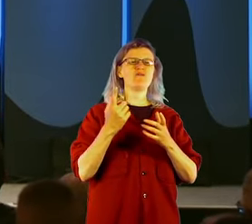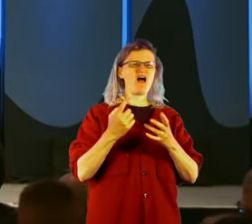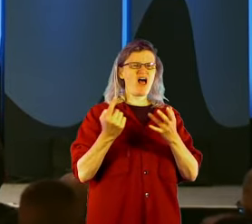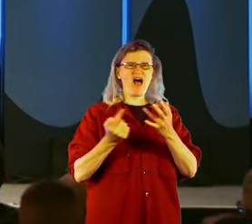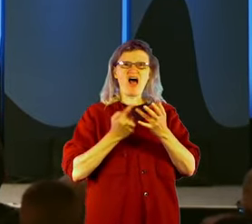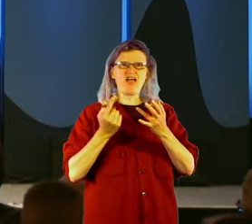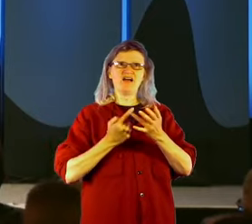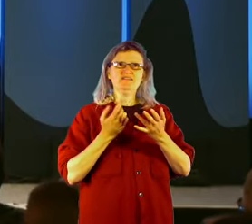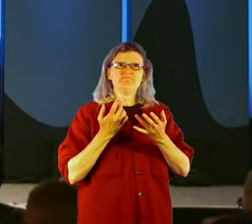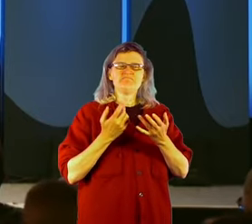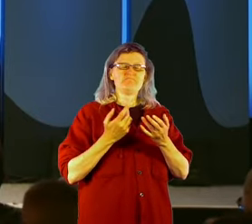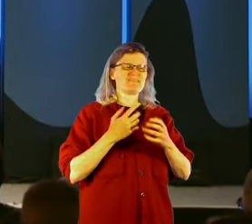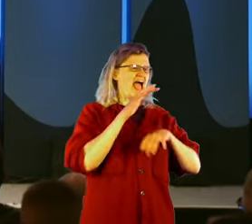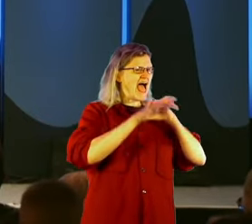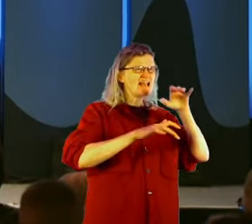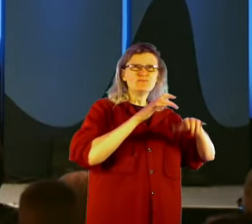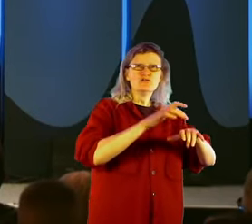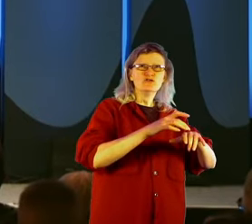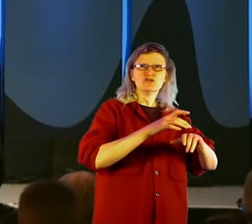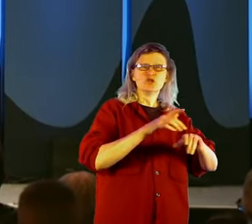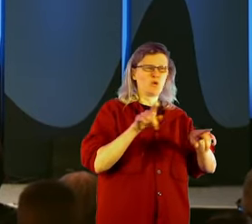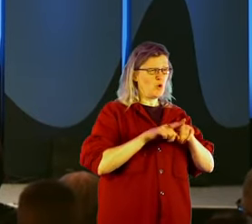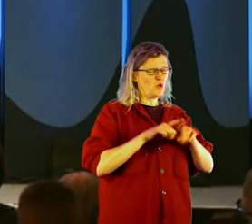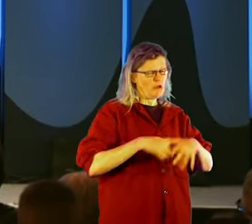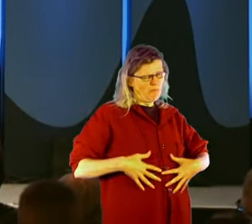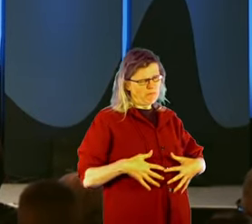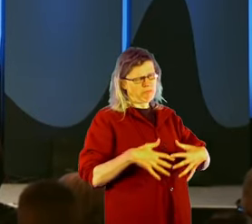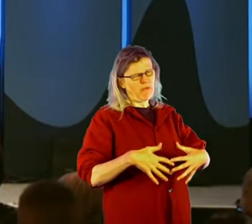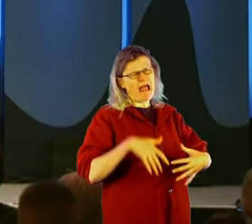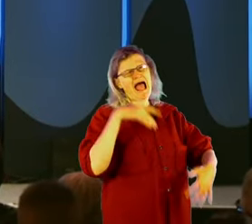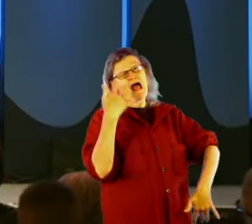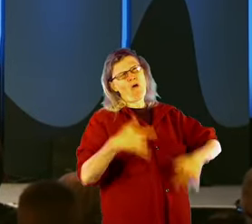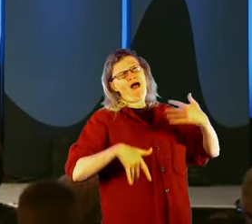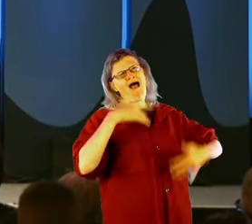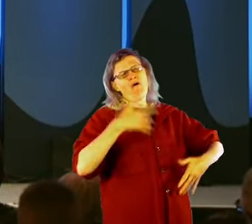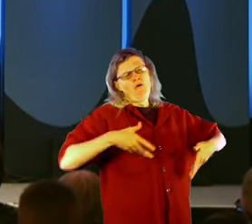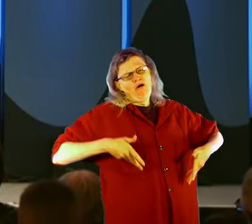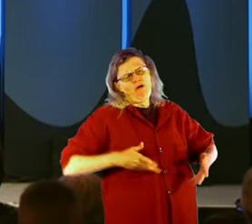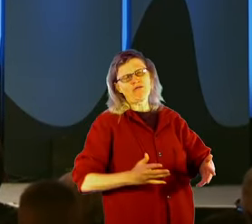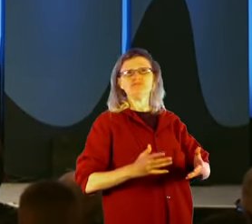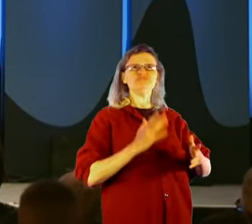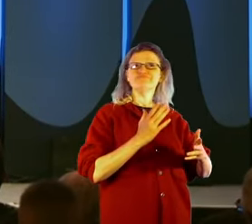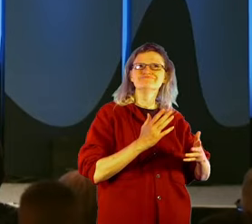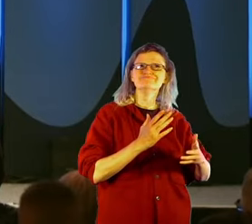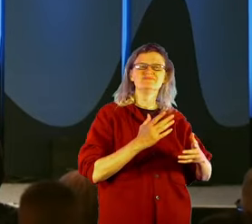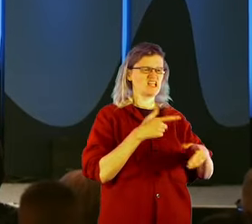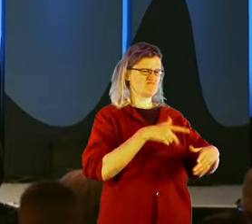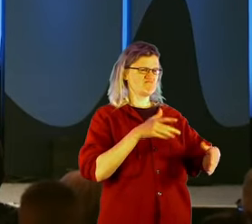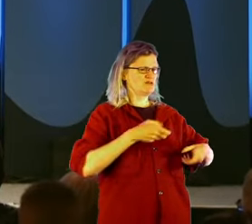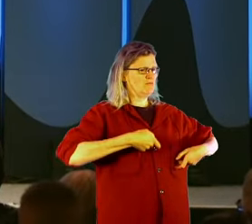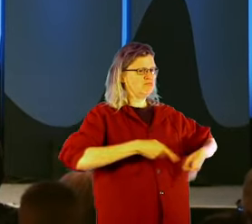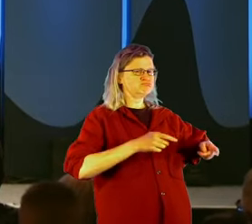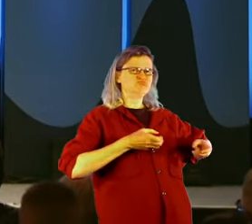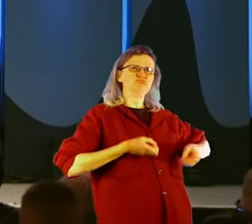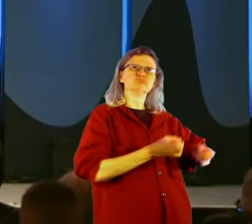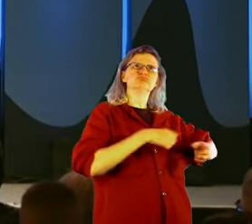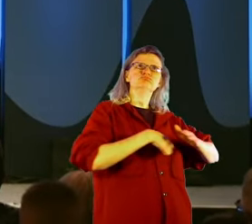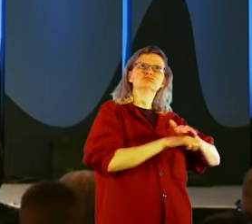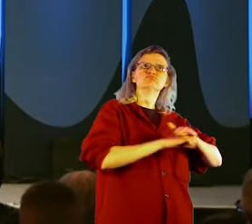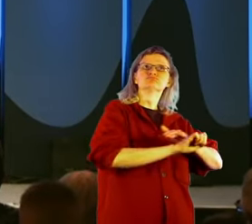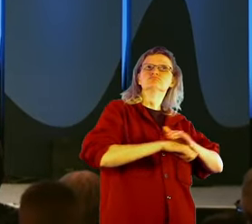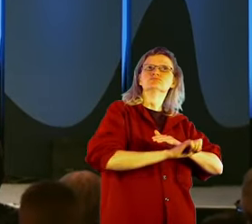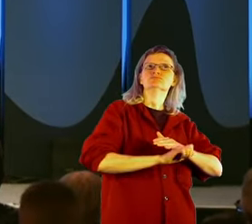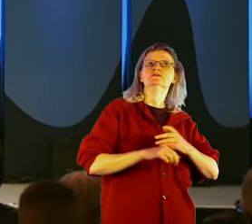women often do. This isn't how it needed to be in creation. This is how it is